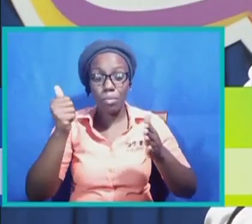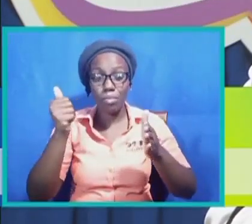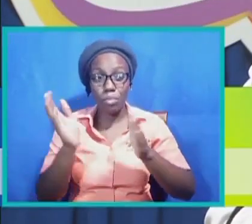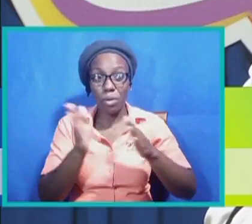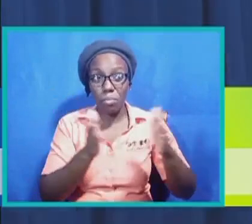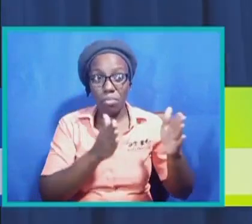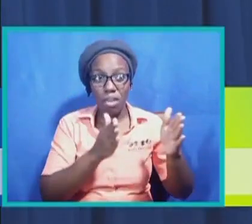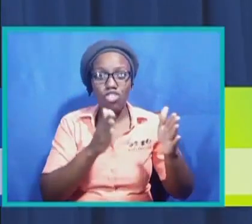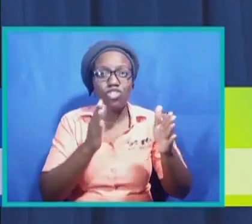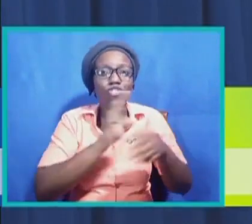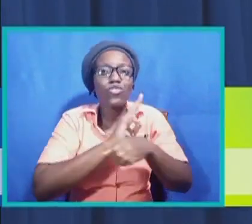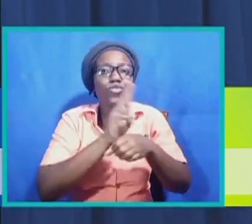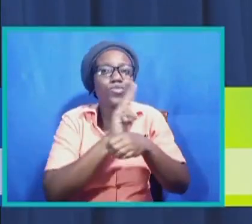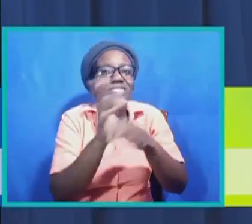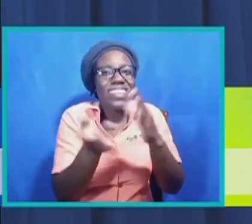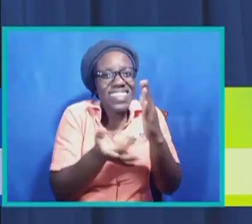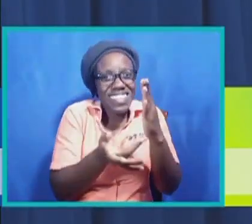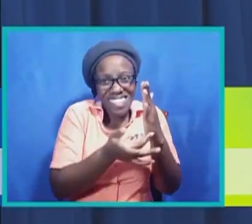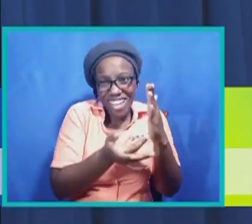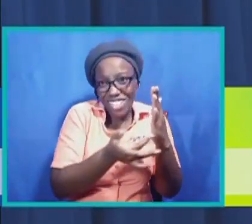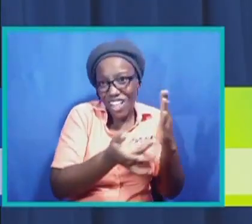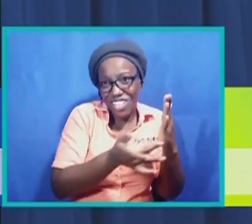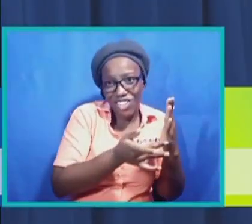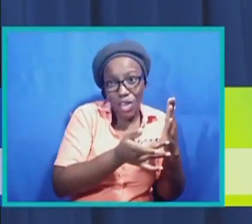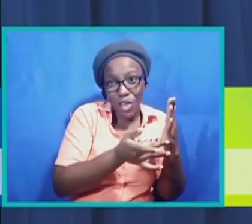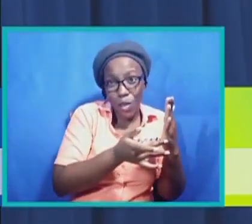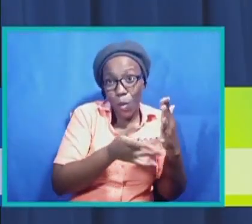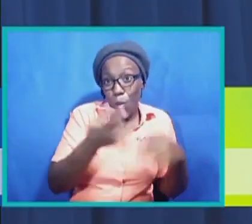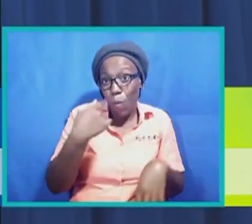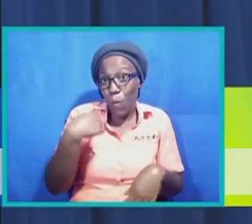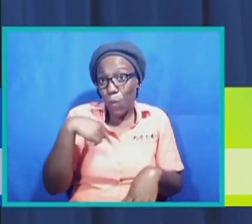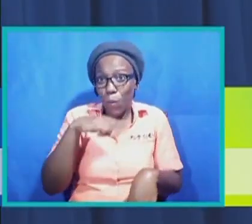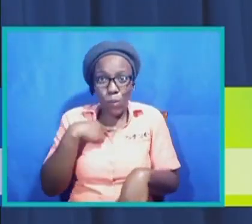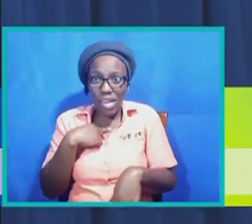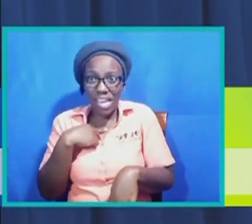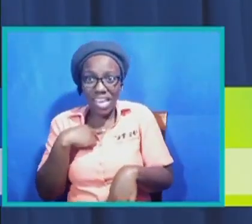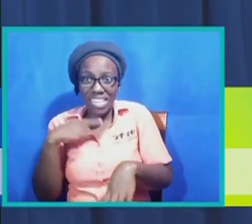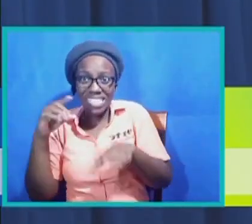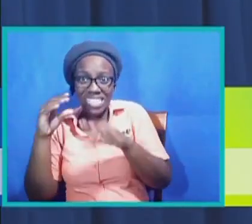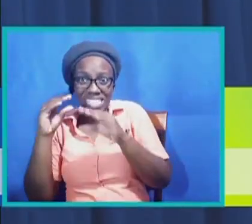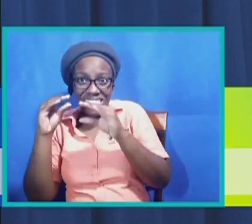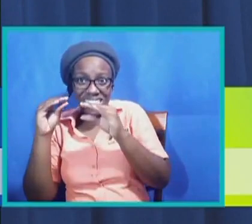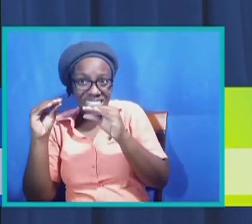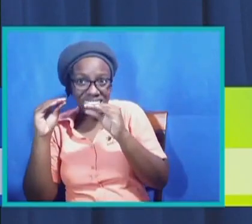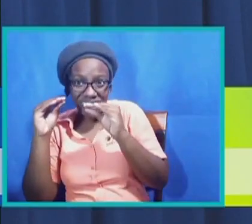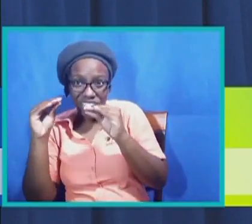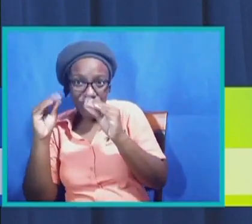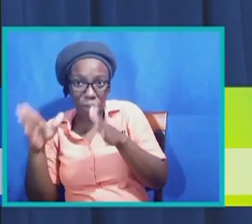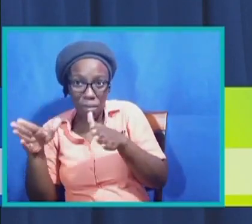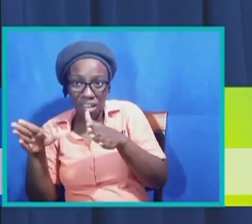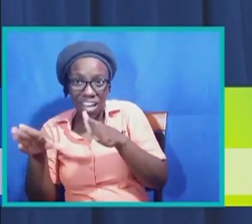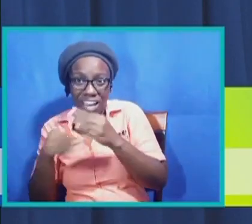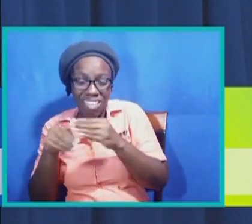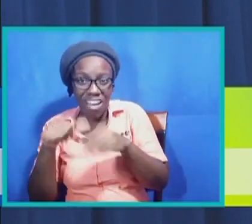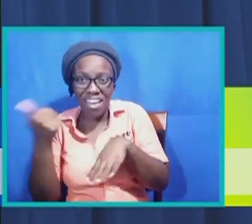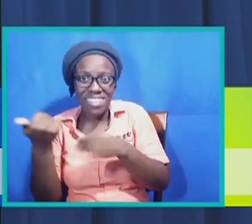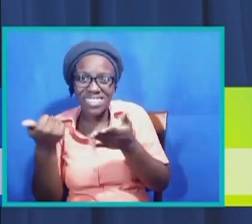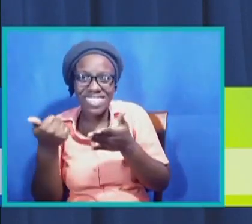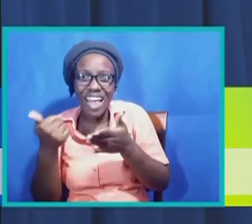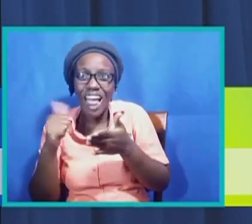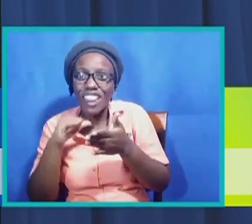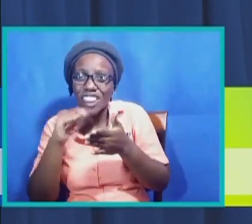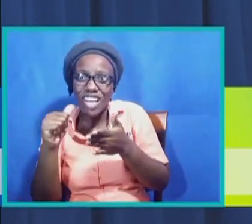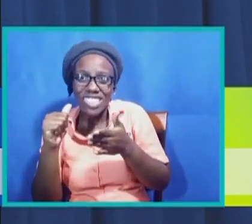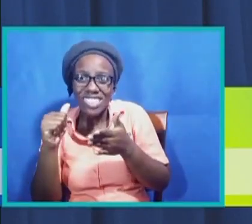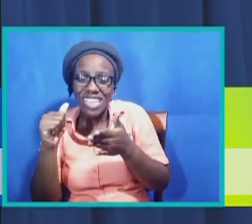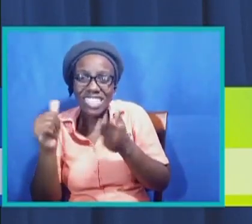And therefore, there are numerous opportunities and innovative practices, teaching and learning